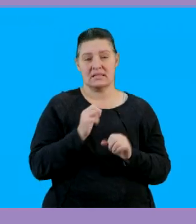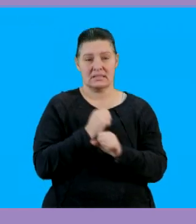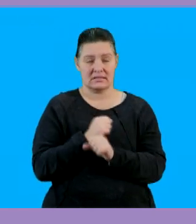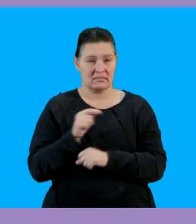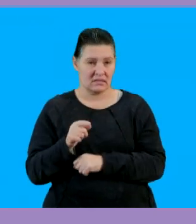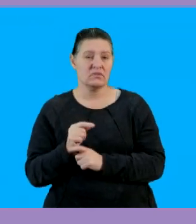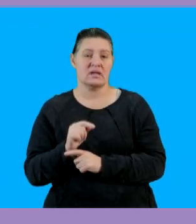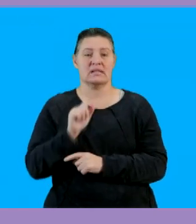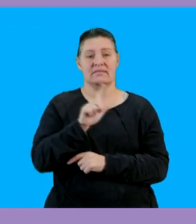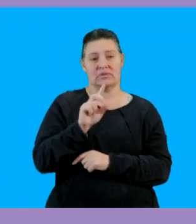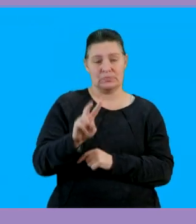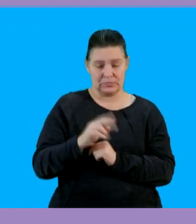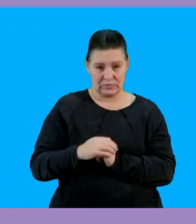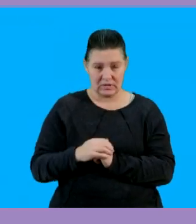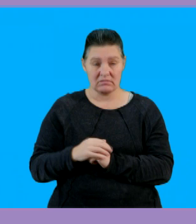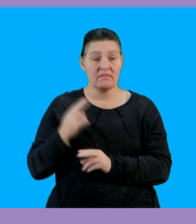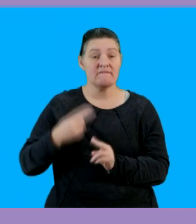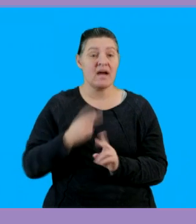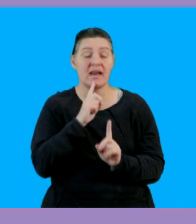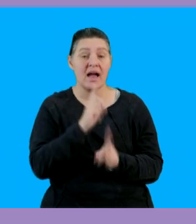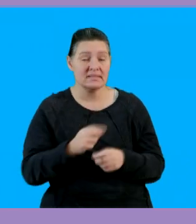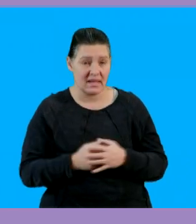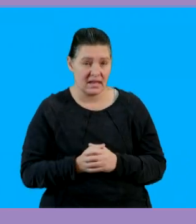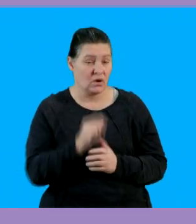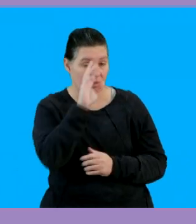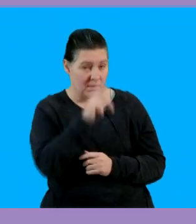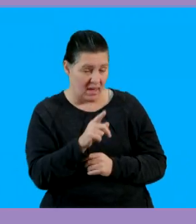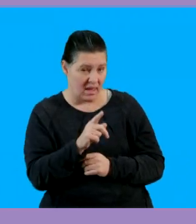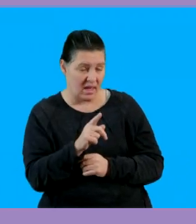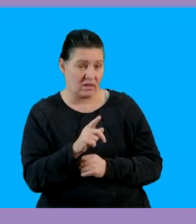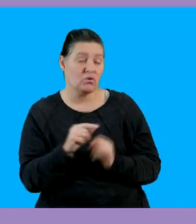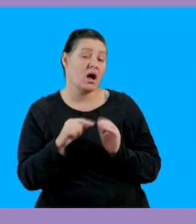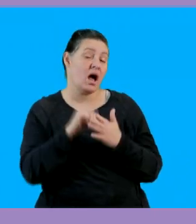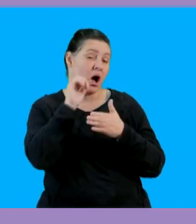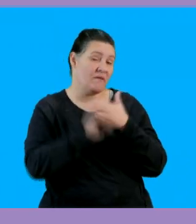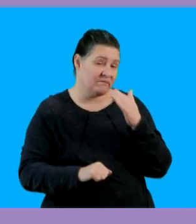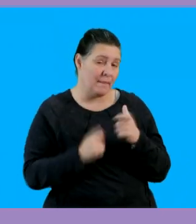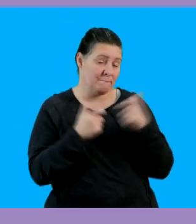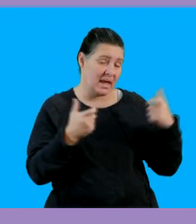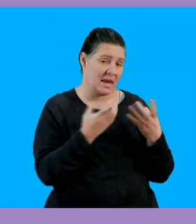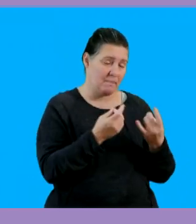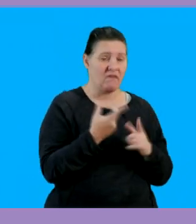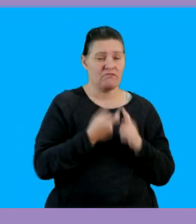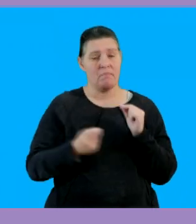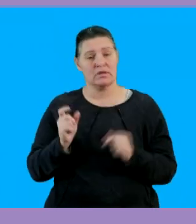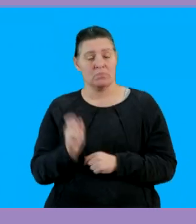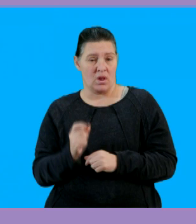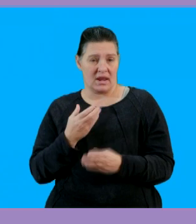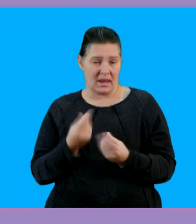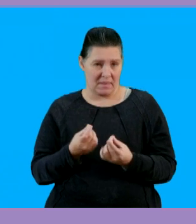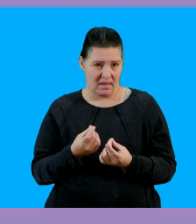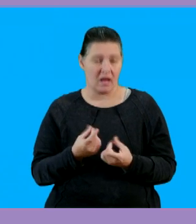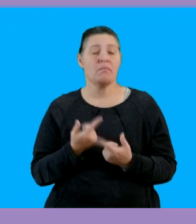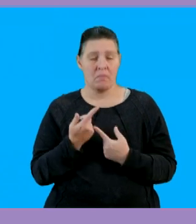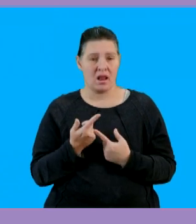is 72. And as a final answer, now remember, if we are subtracting a bigger number from a smaller